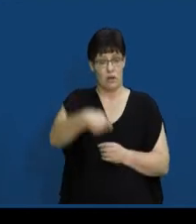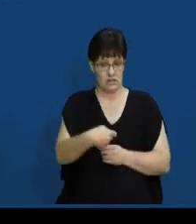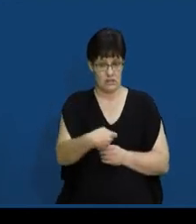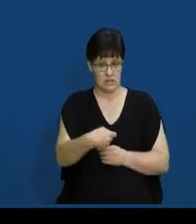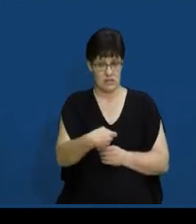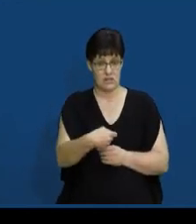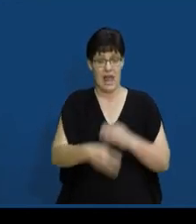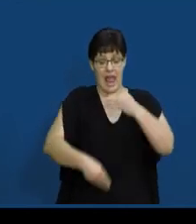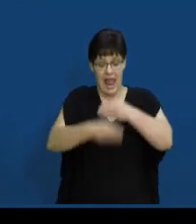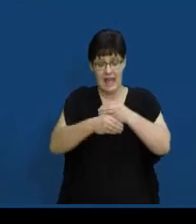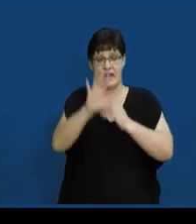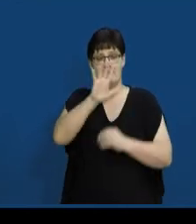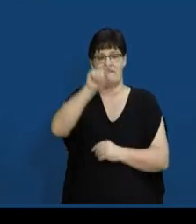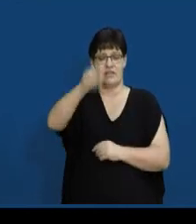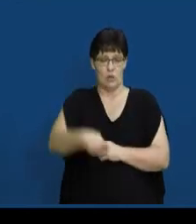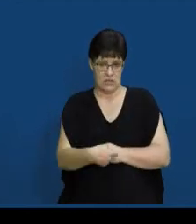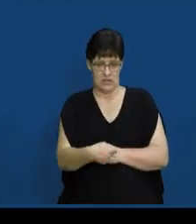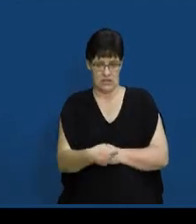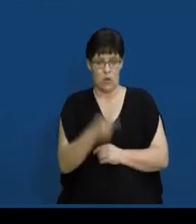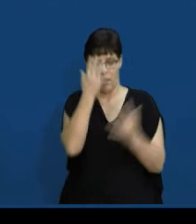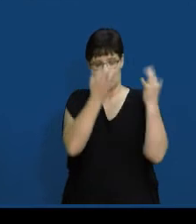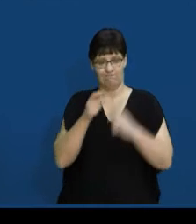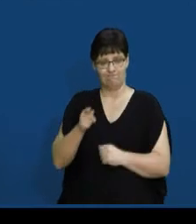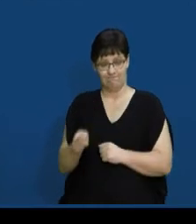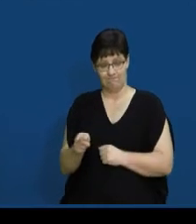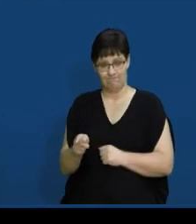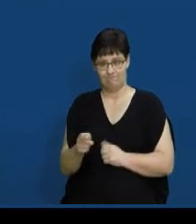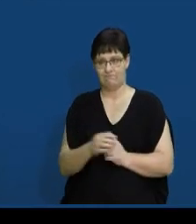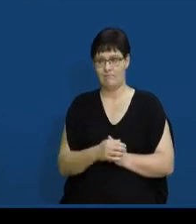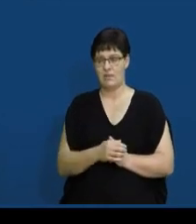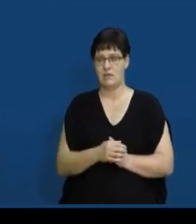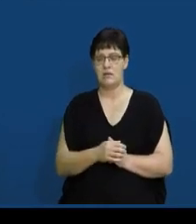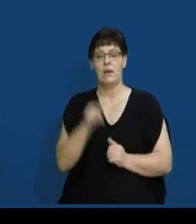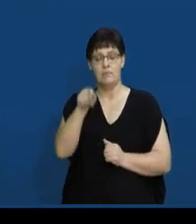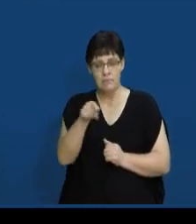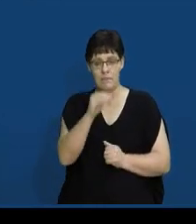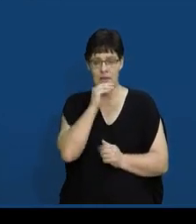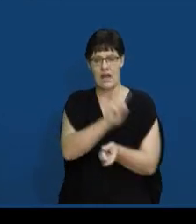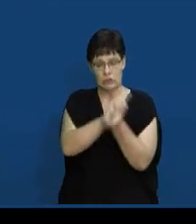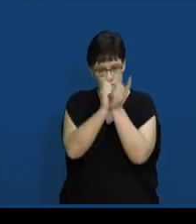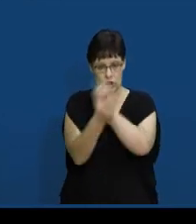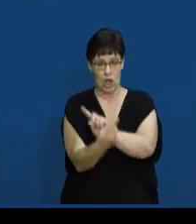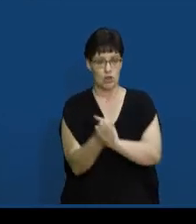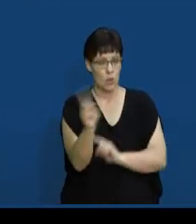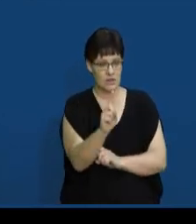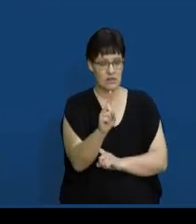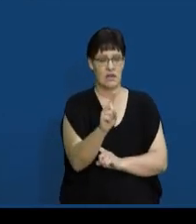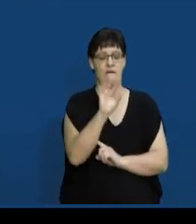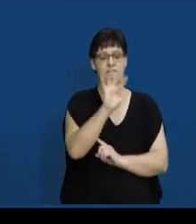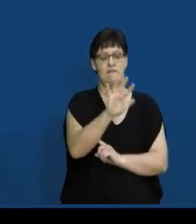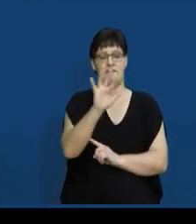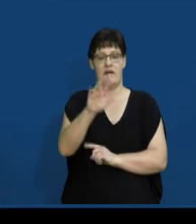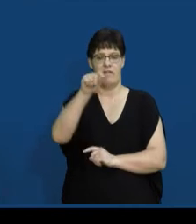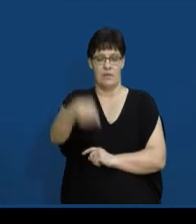the 5,000 that you calculated there. So obviously this then changes now to